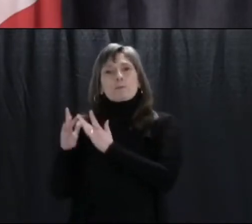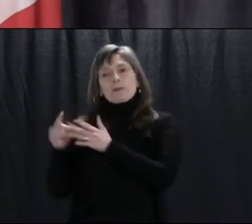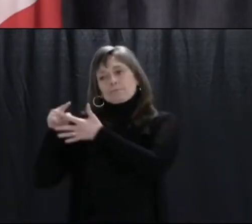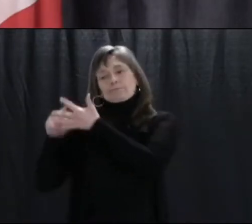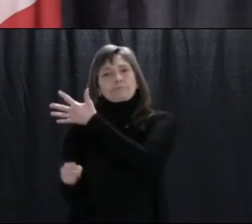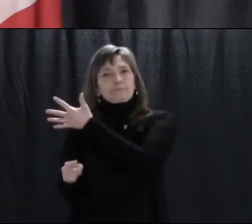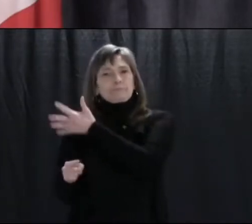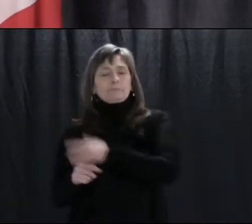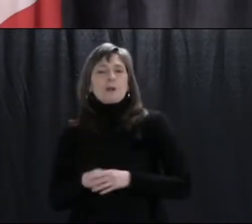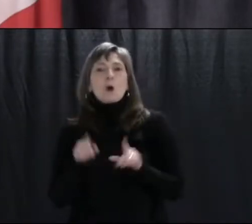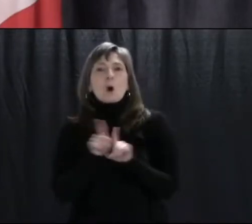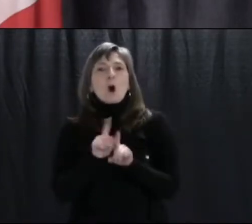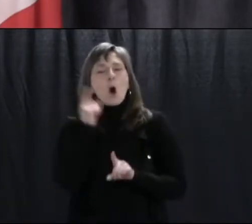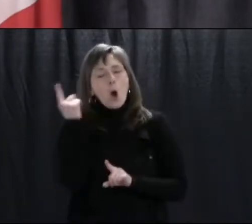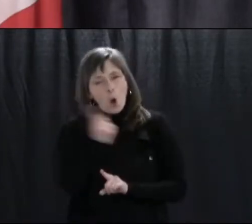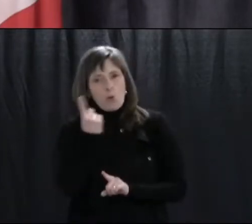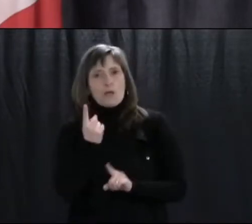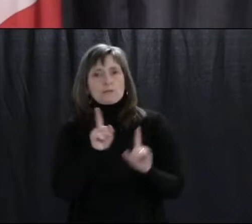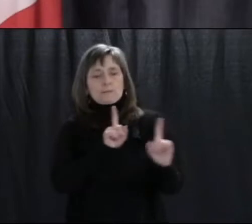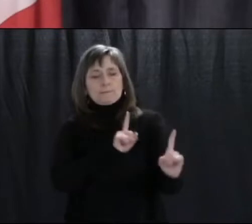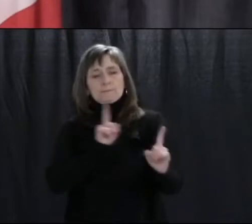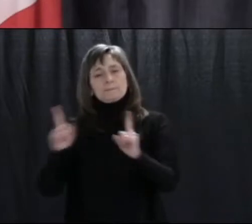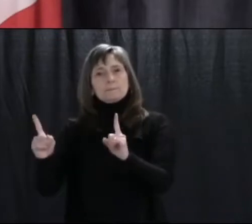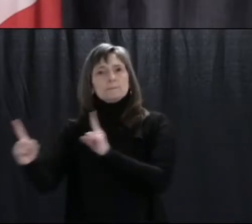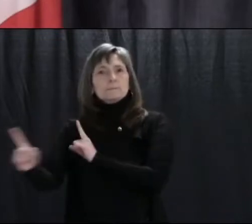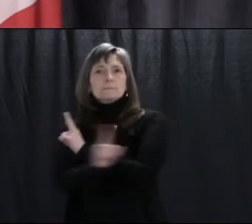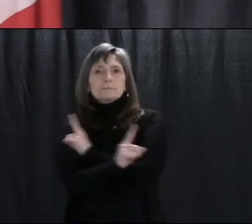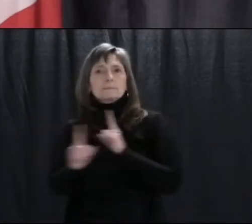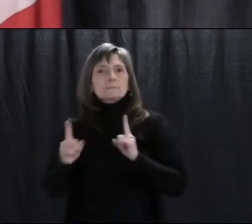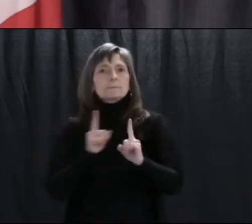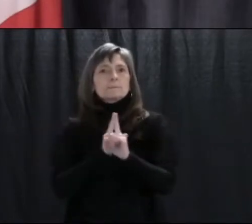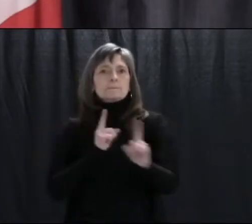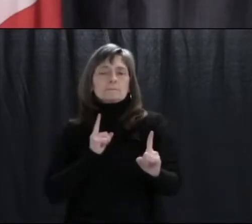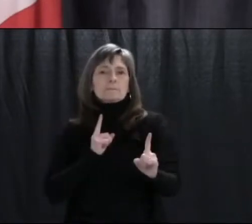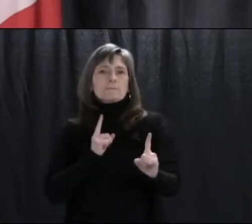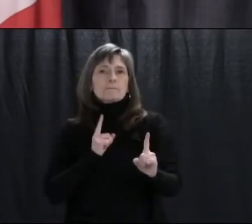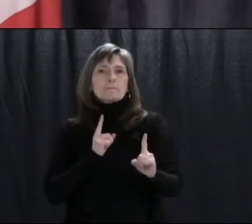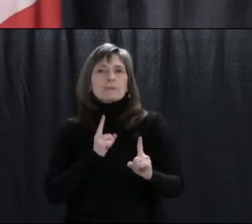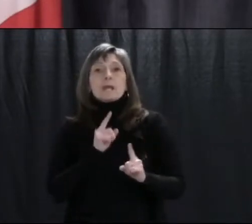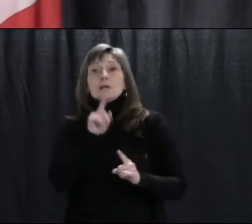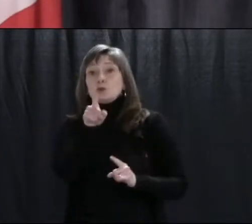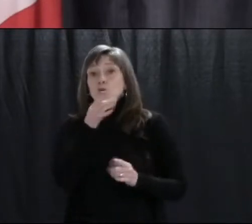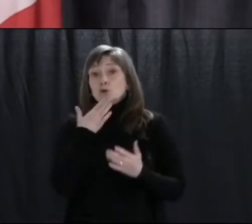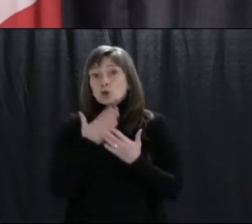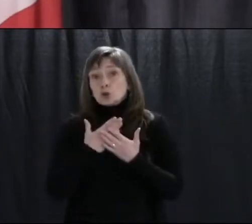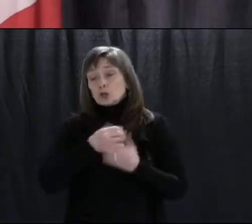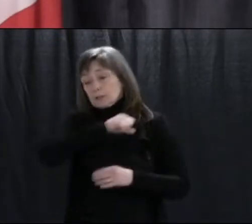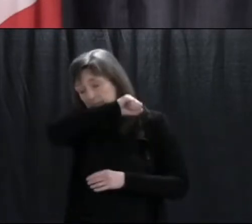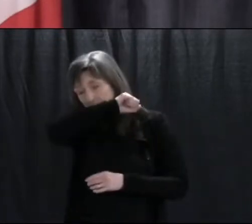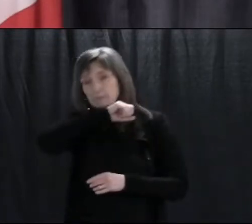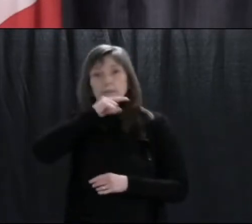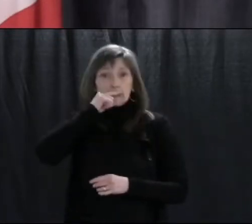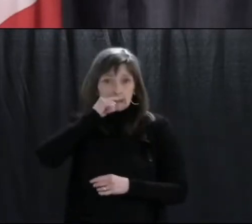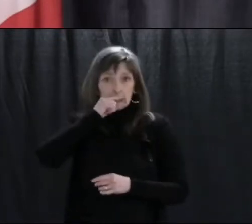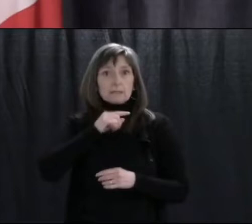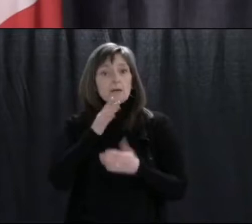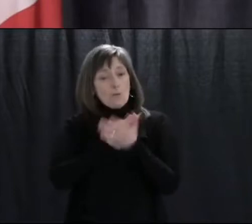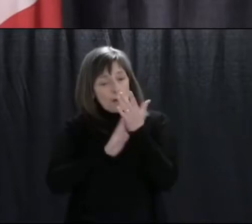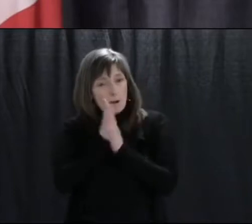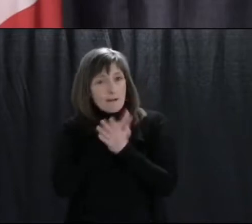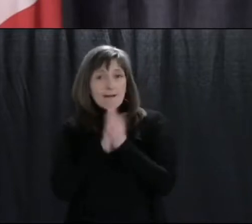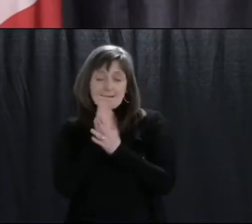distancing. The actions you take have an impact. Wash your hands regularly. Practice good cough and sneeze etiquette.